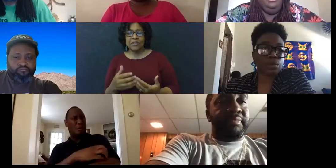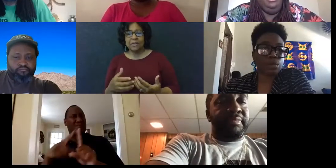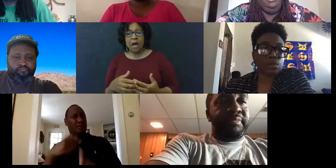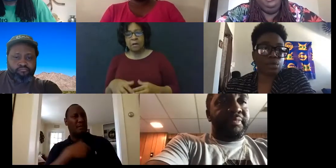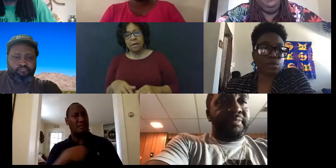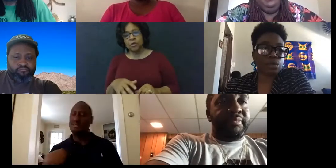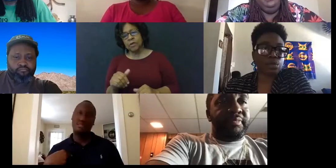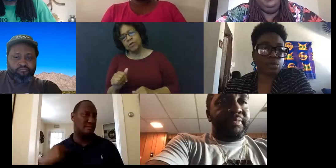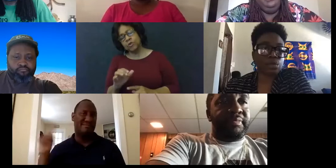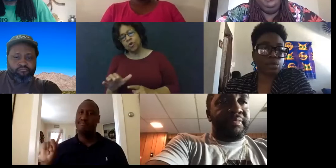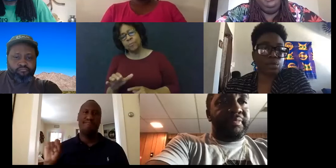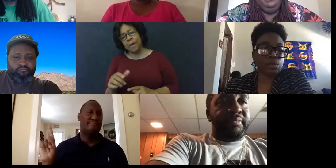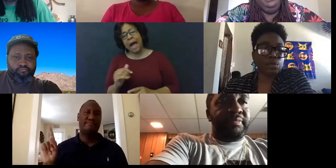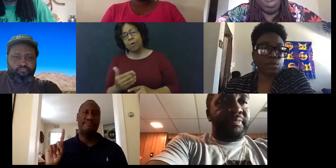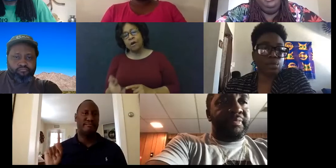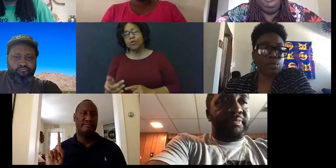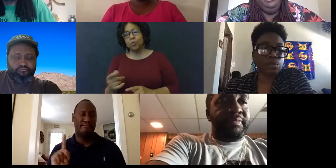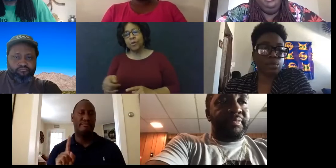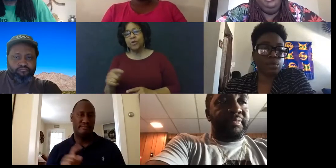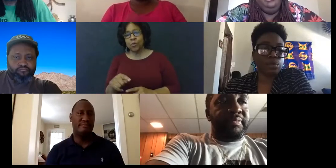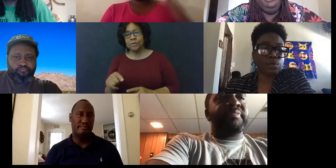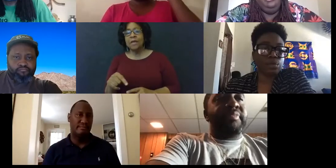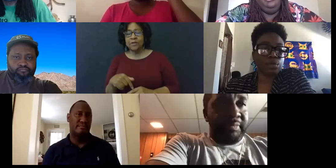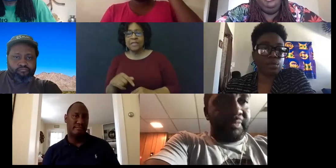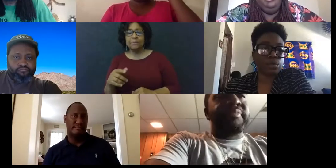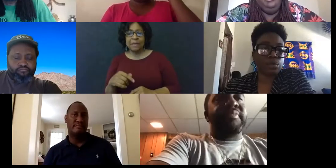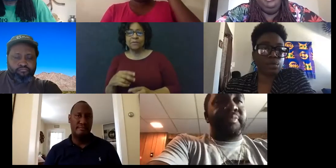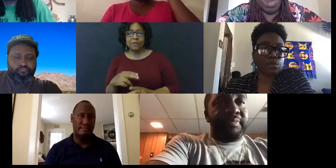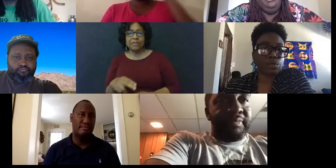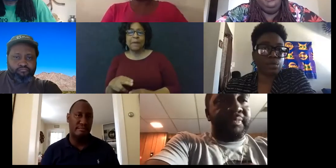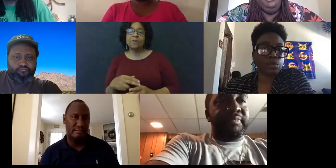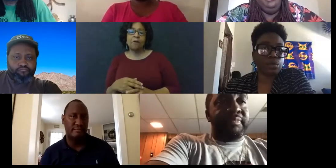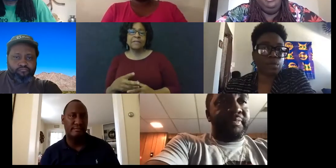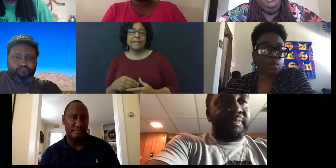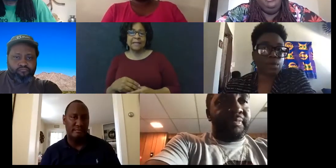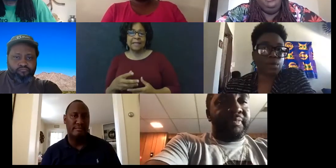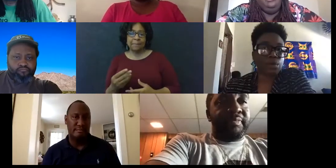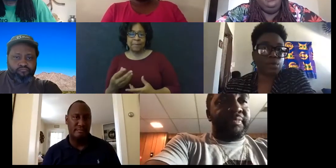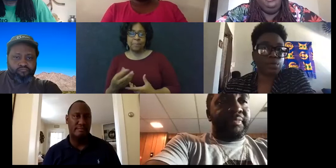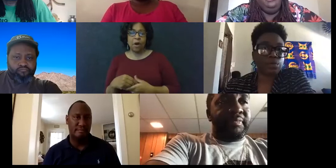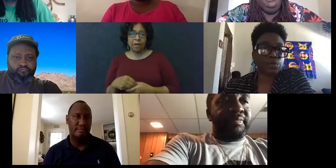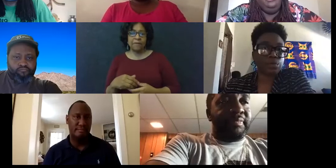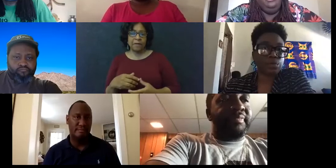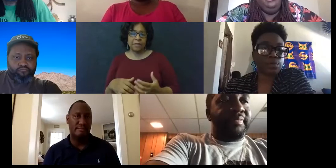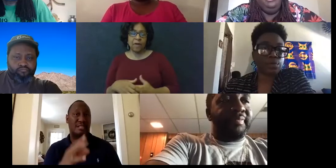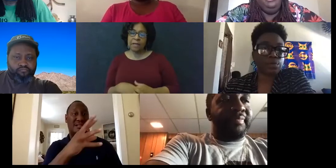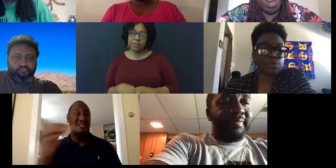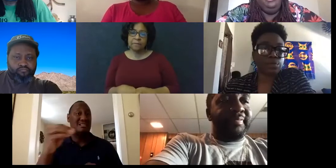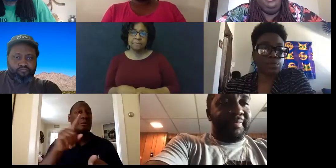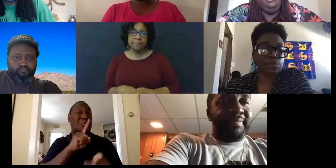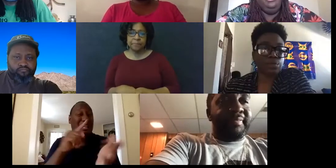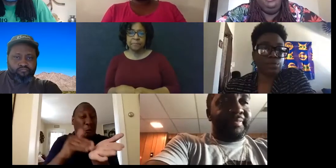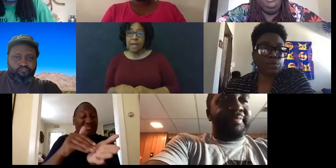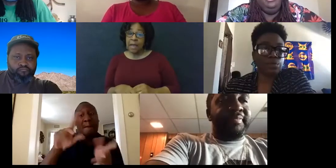just usurp our culture with yours. You need to be able to respect ours and then let that be part of the